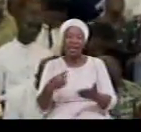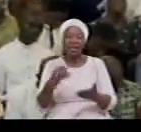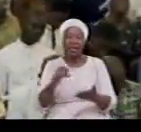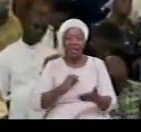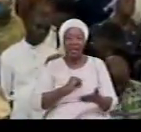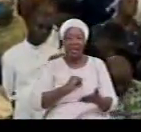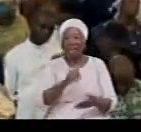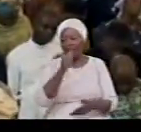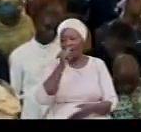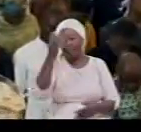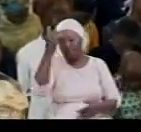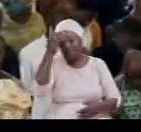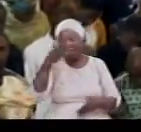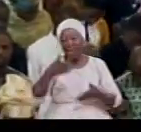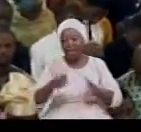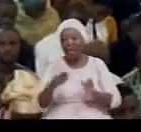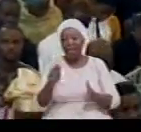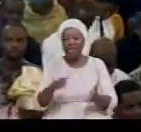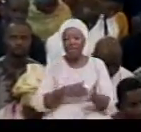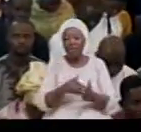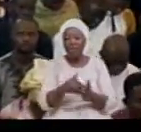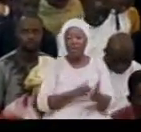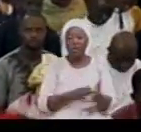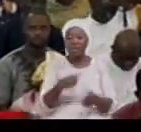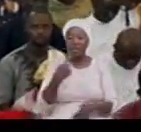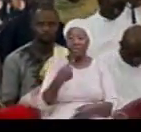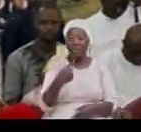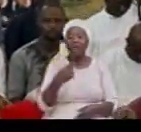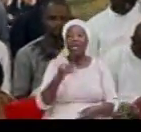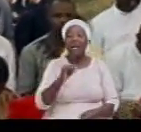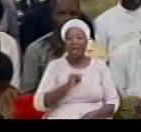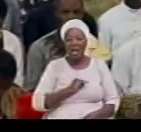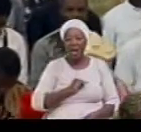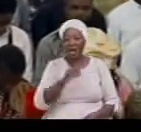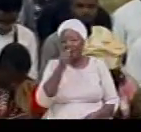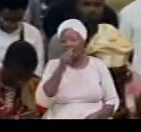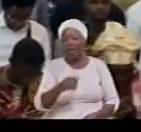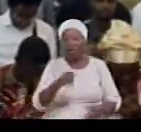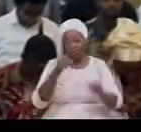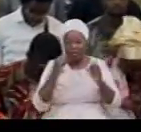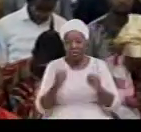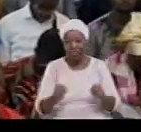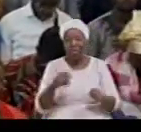let the weak say, I am strong. The people that